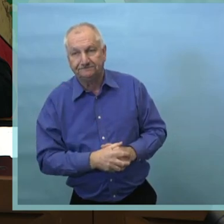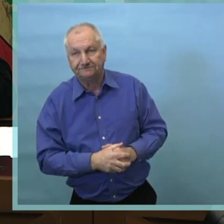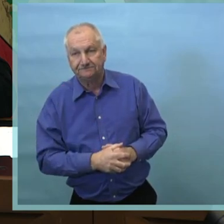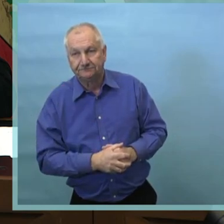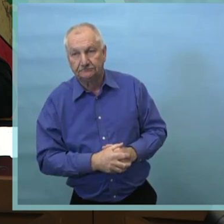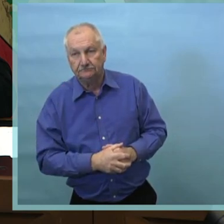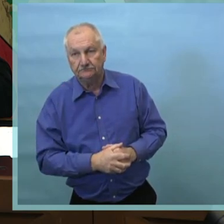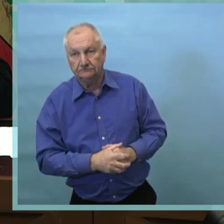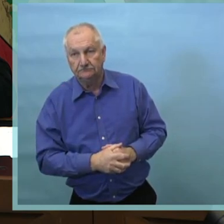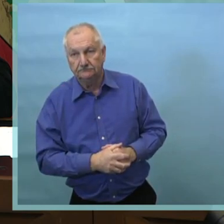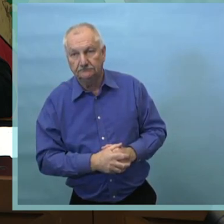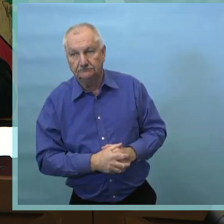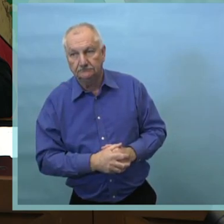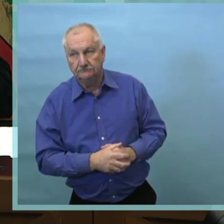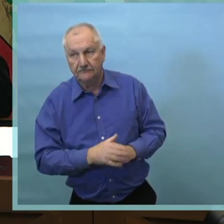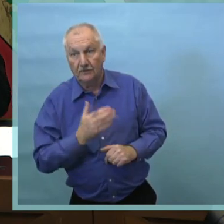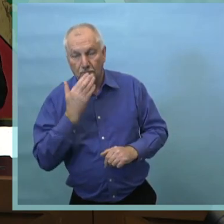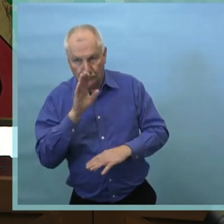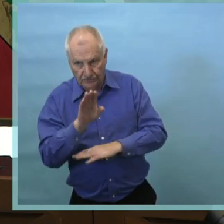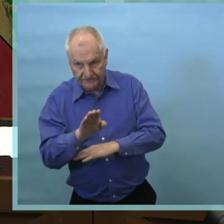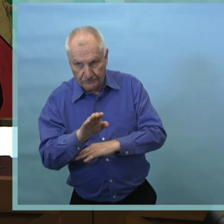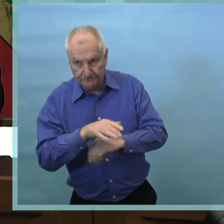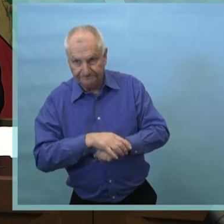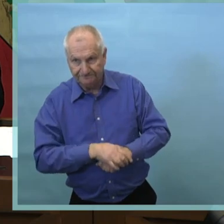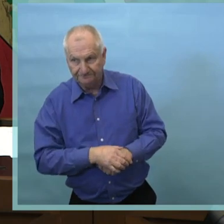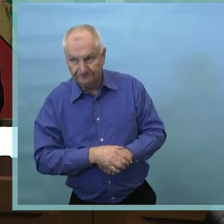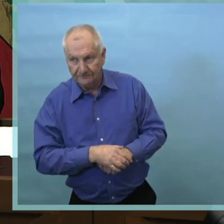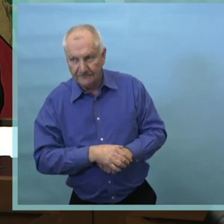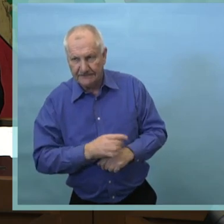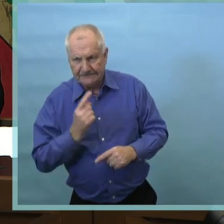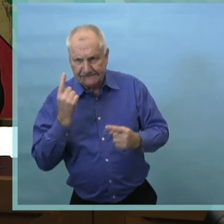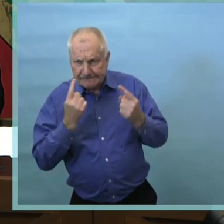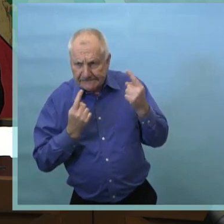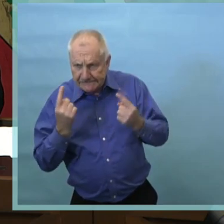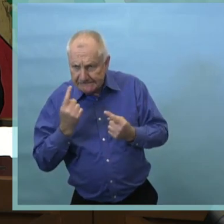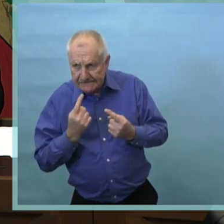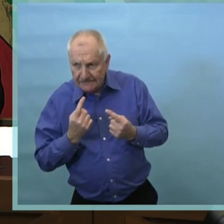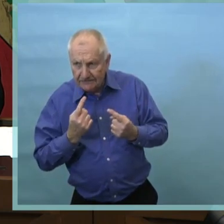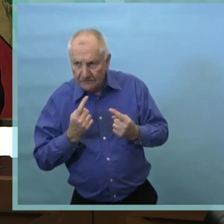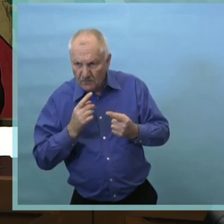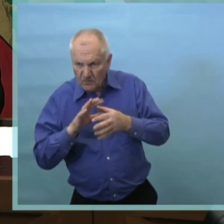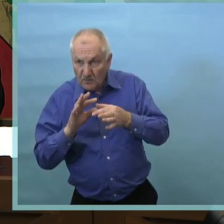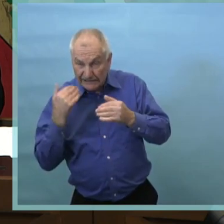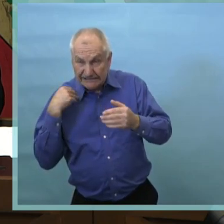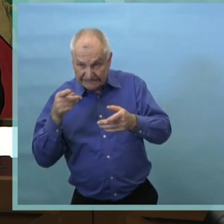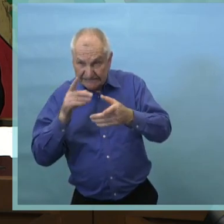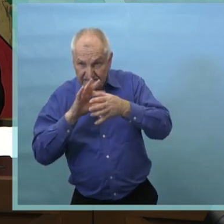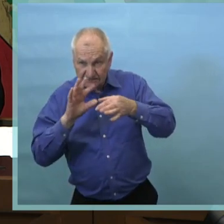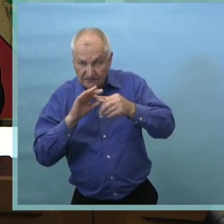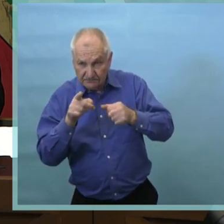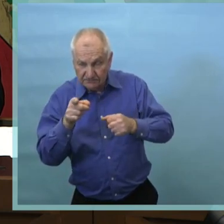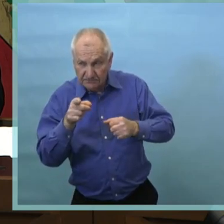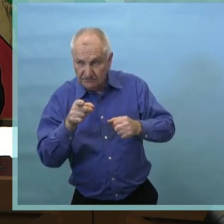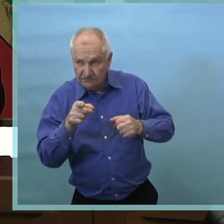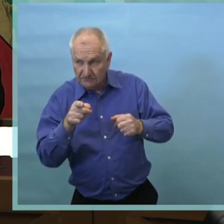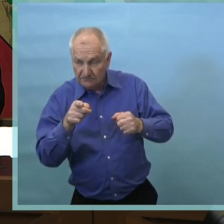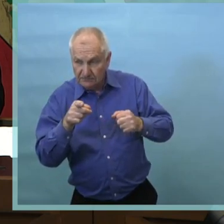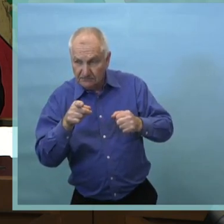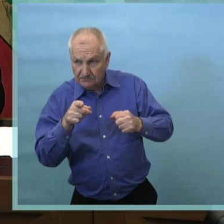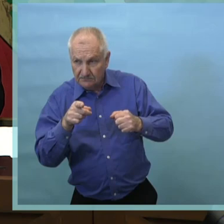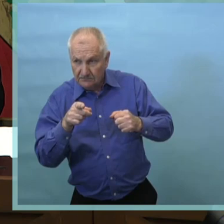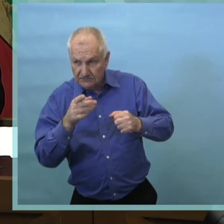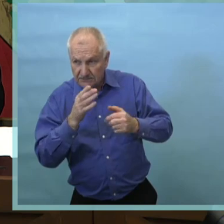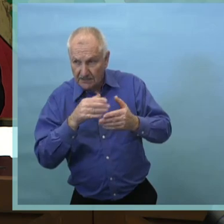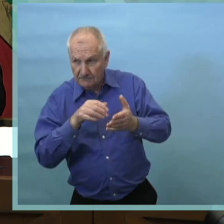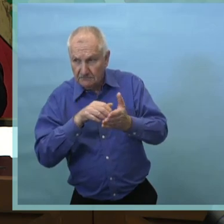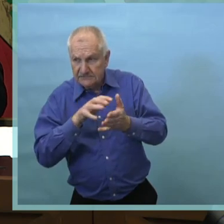Good afternoon. I'm wondering if you mentioned briefly that there's about infrastructure damage to